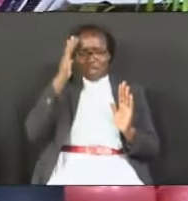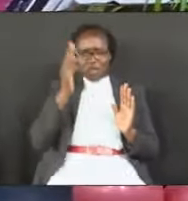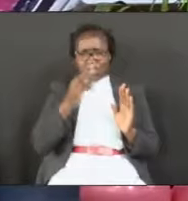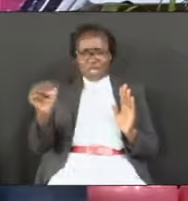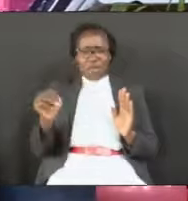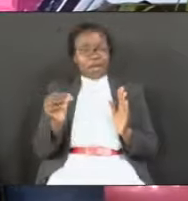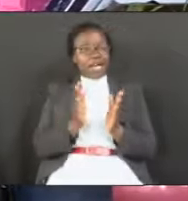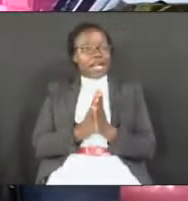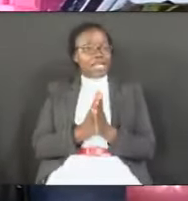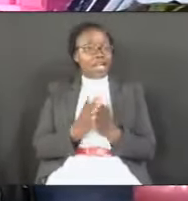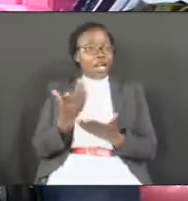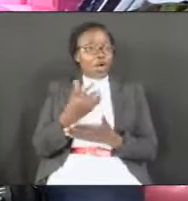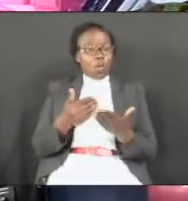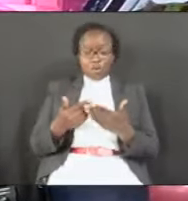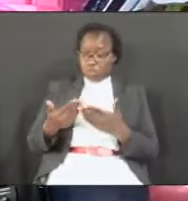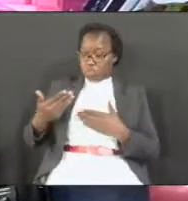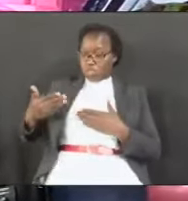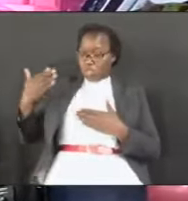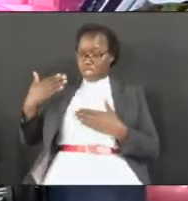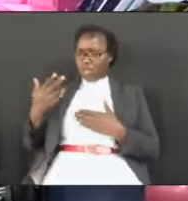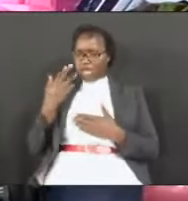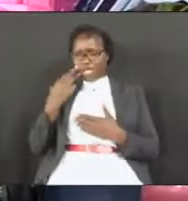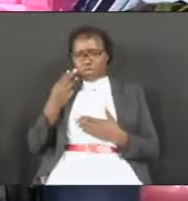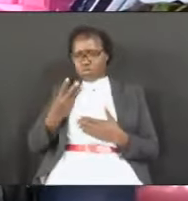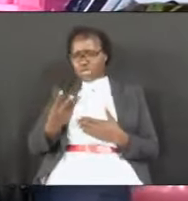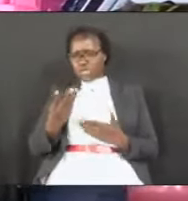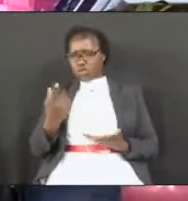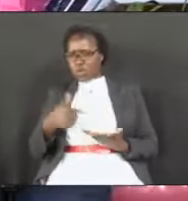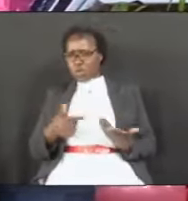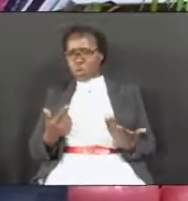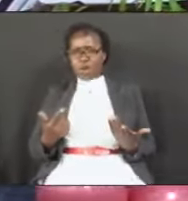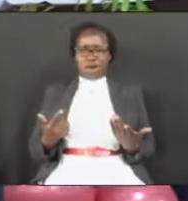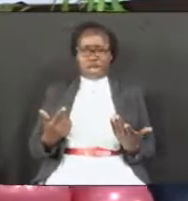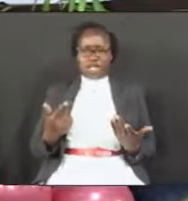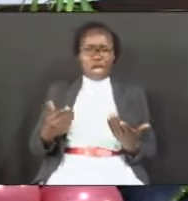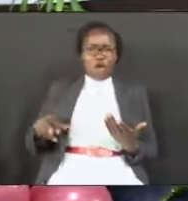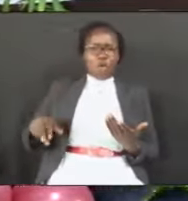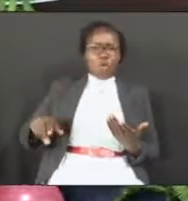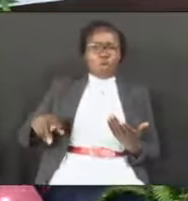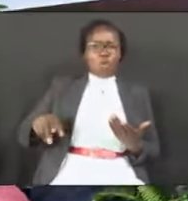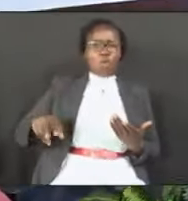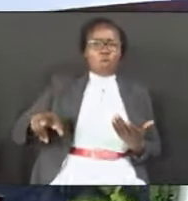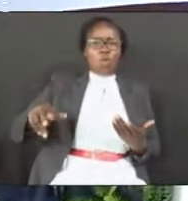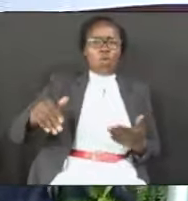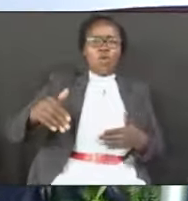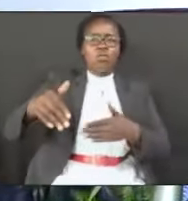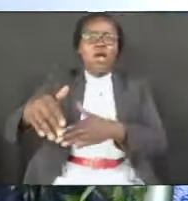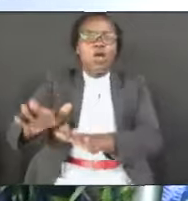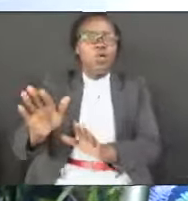he watches, he stands at the door and he witnesses them walking away into the wilderness.